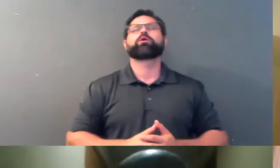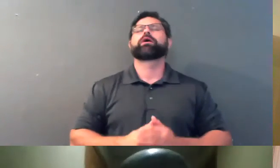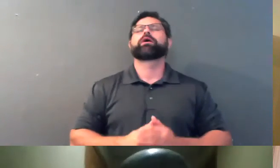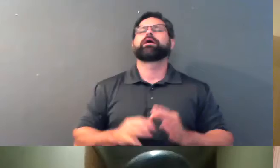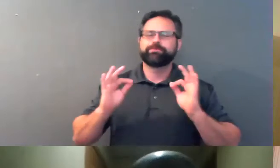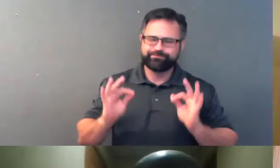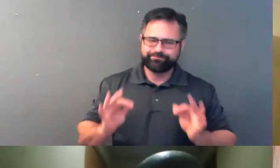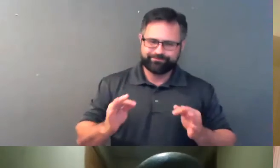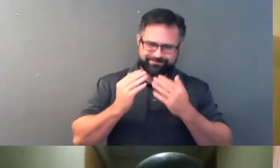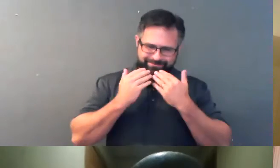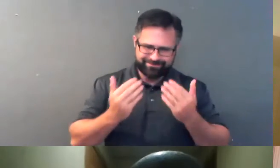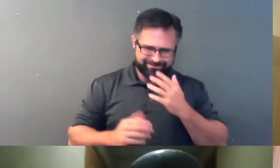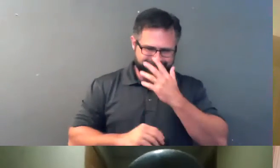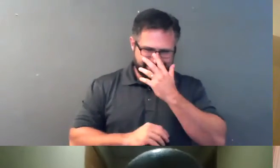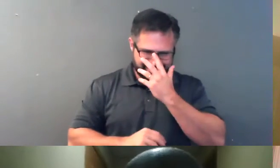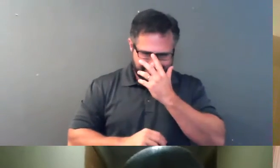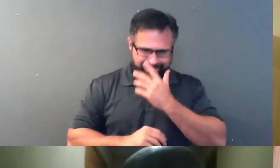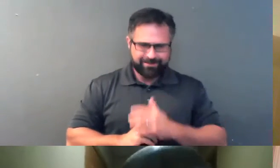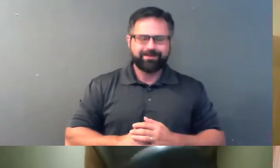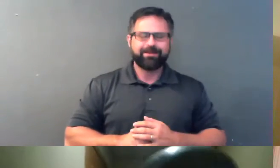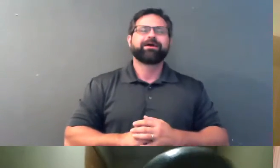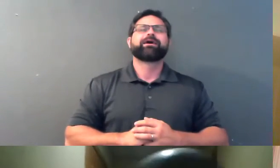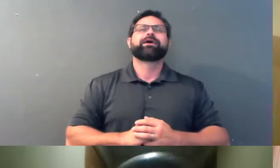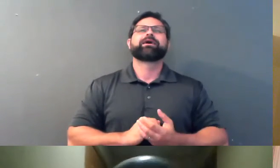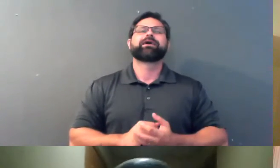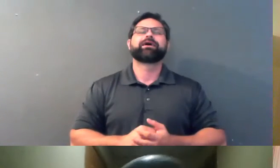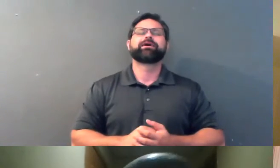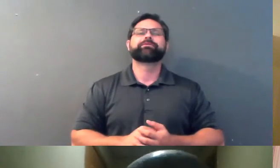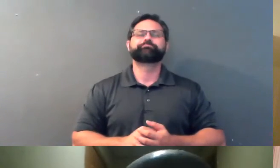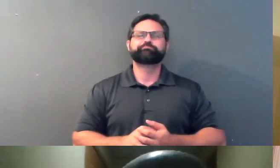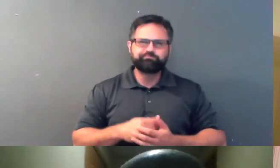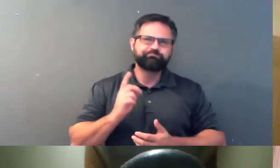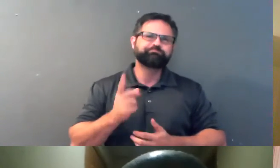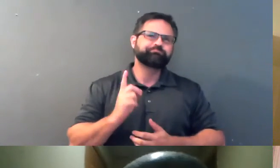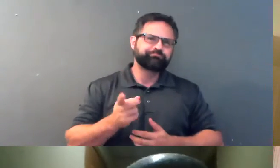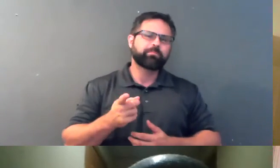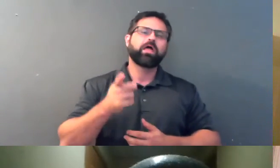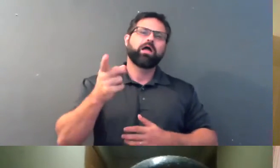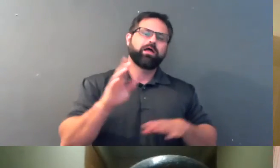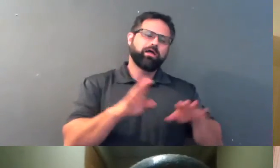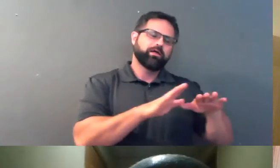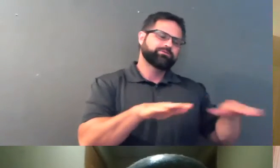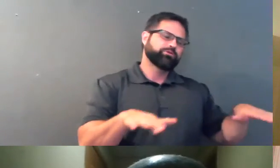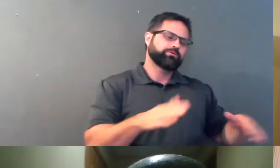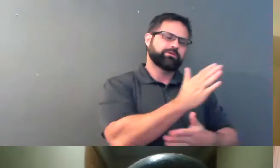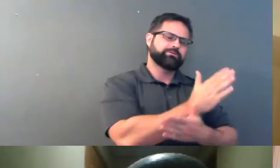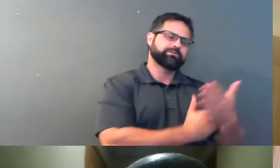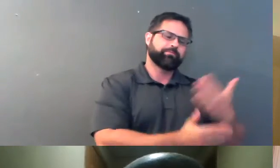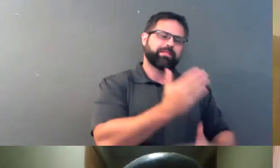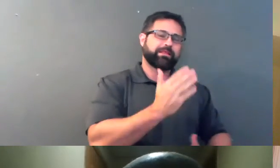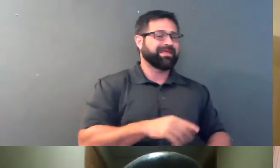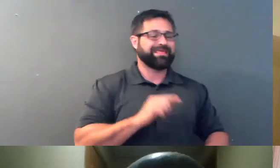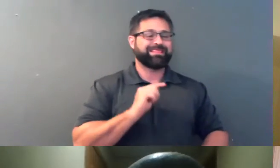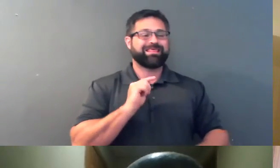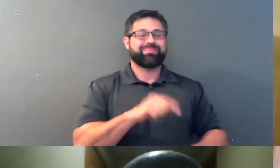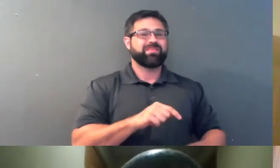thank you. Yes, the issue of children with disabilities hangs very high on